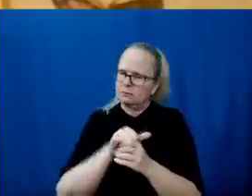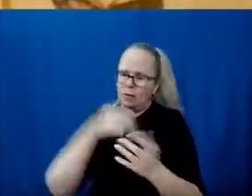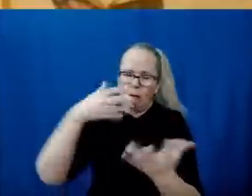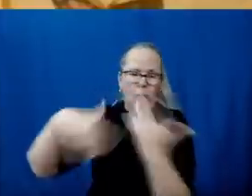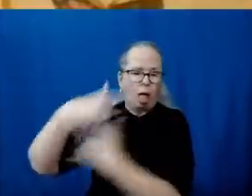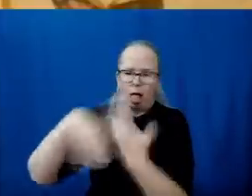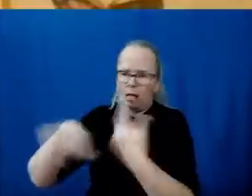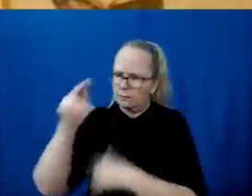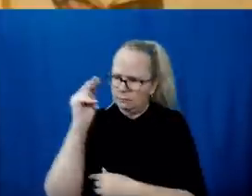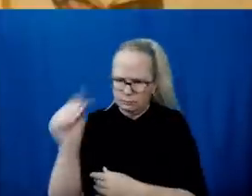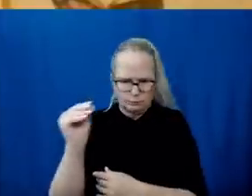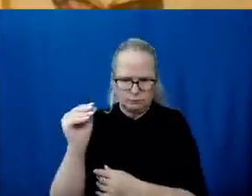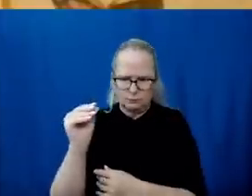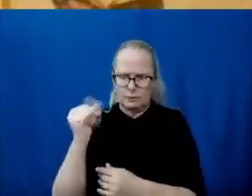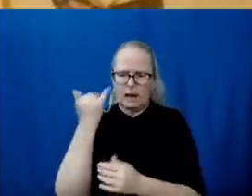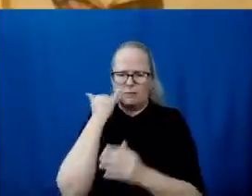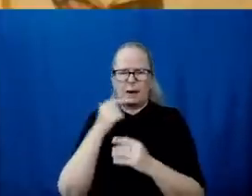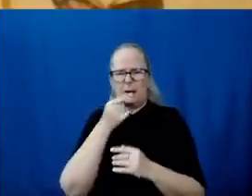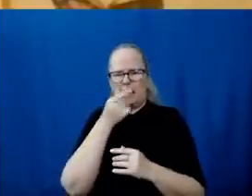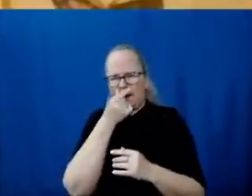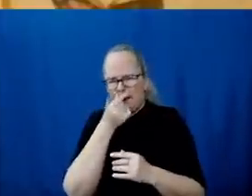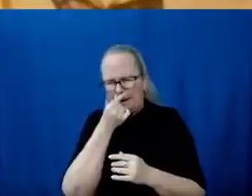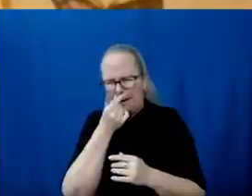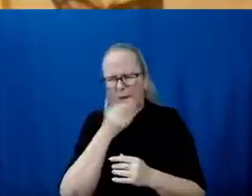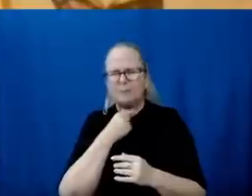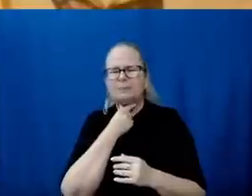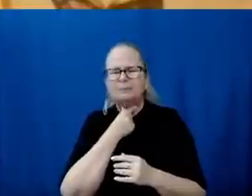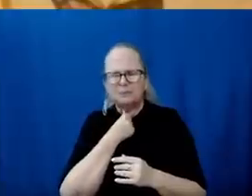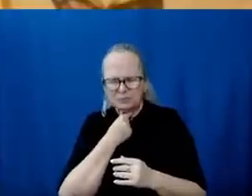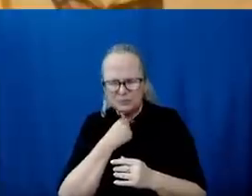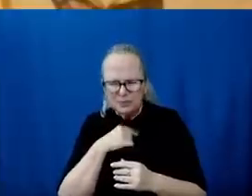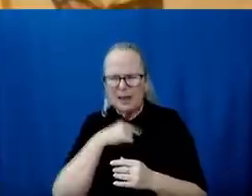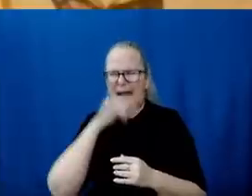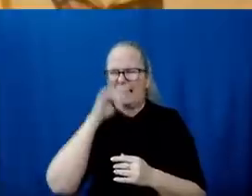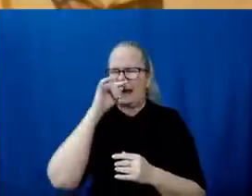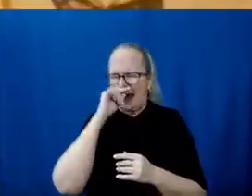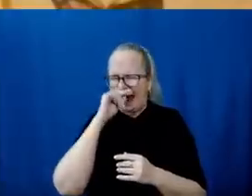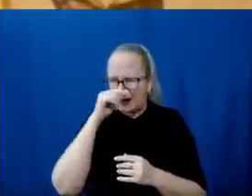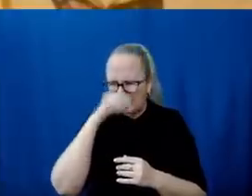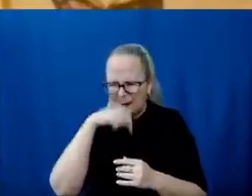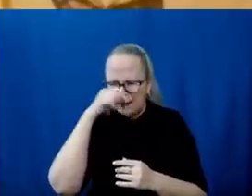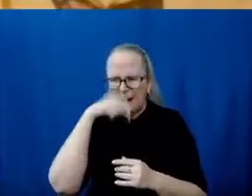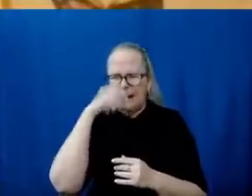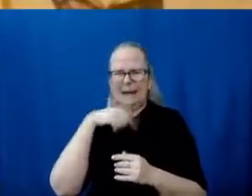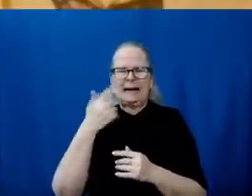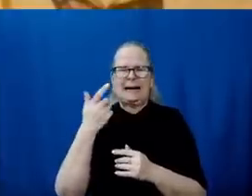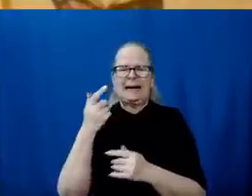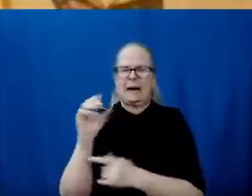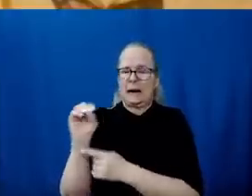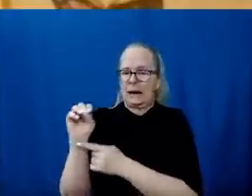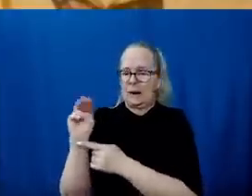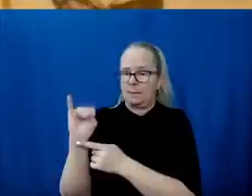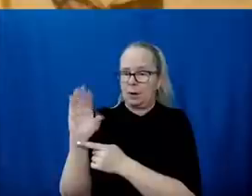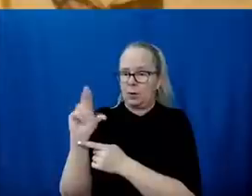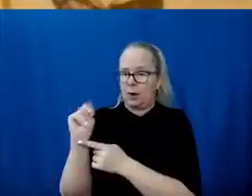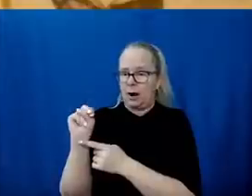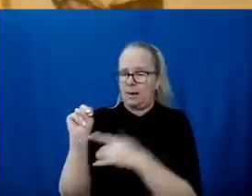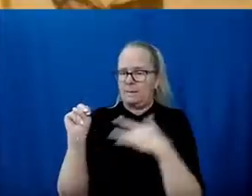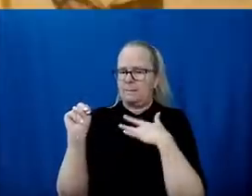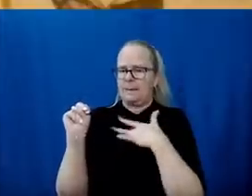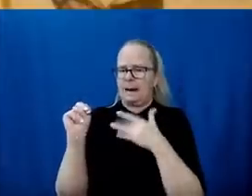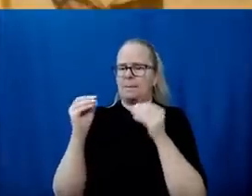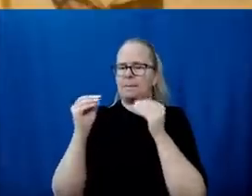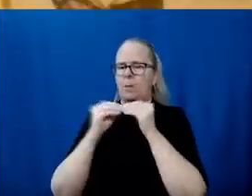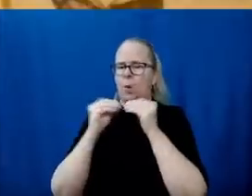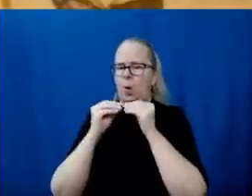and associating with others. And that's most applicable if you start to have symptoms, that scratchy back of the throat, runny nose, which we know